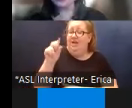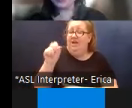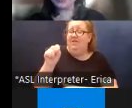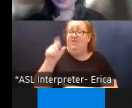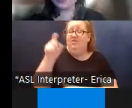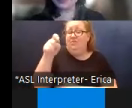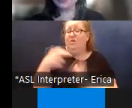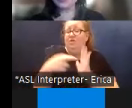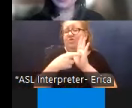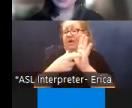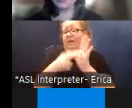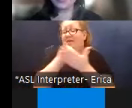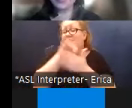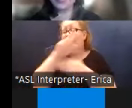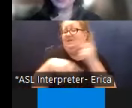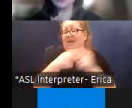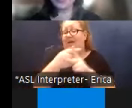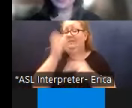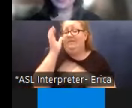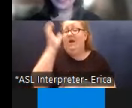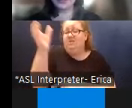you know, that kind of concept.